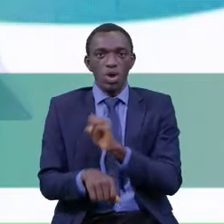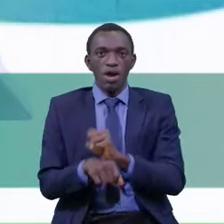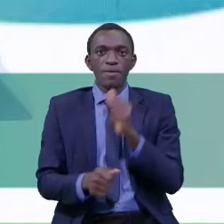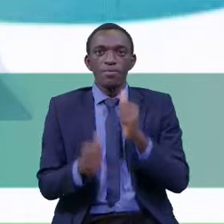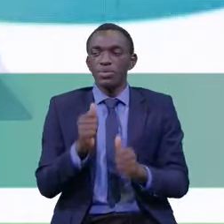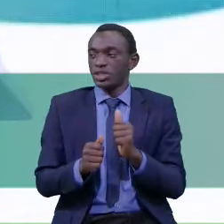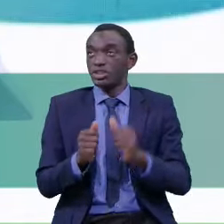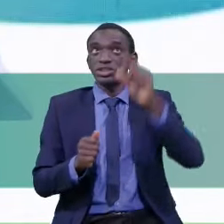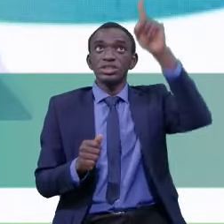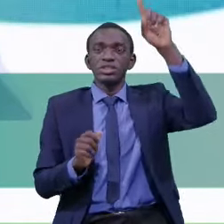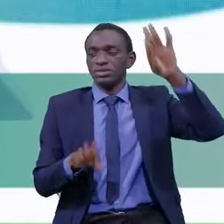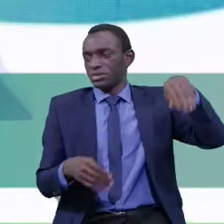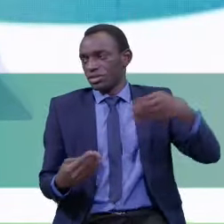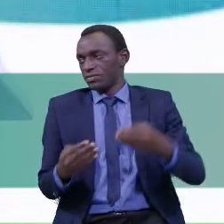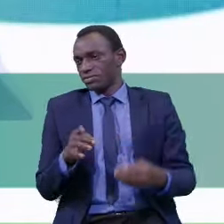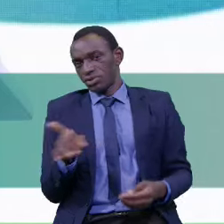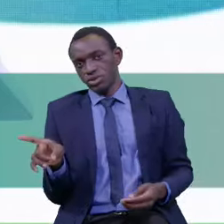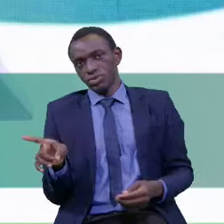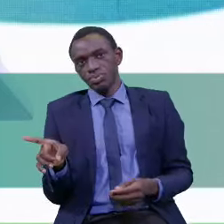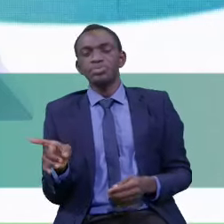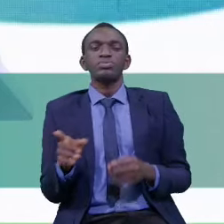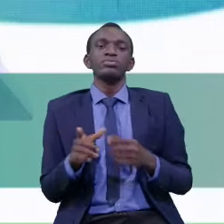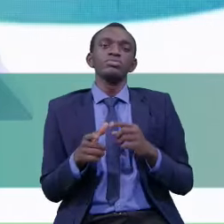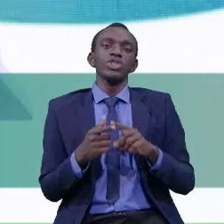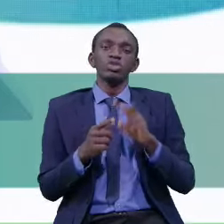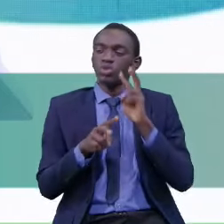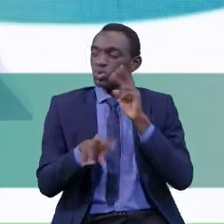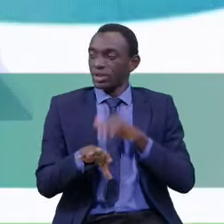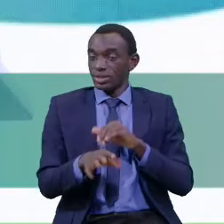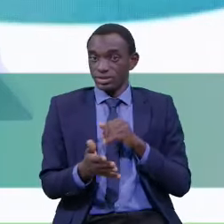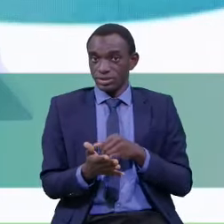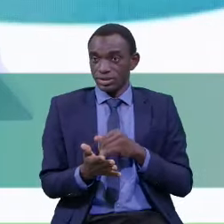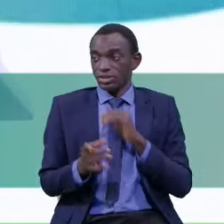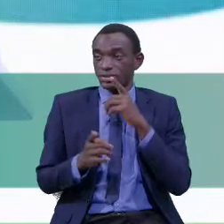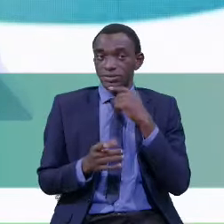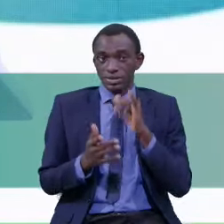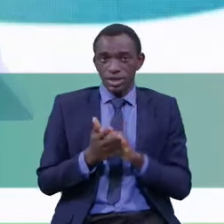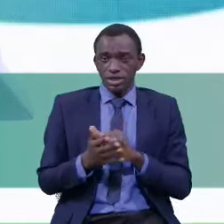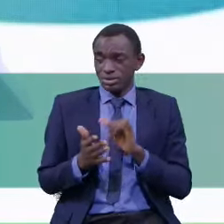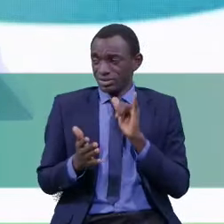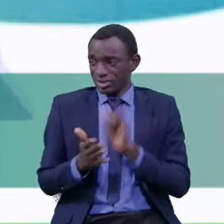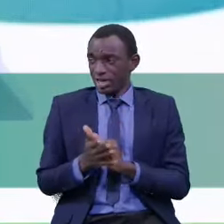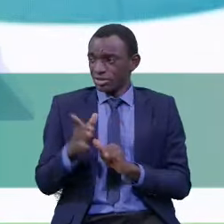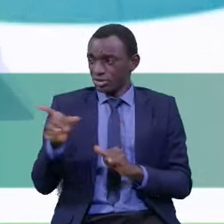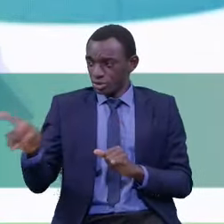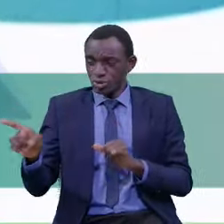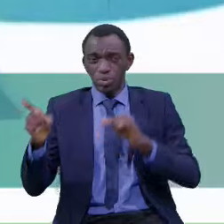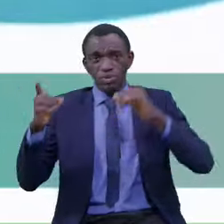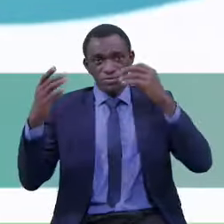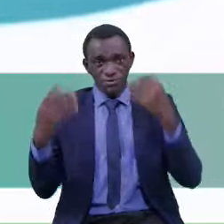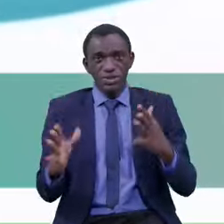in the Lord. Look at this, that thou fulfill it. That